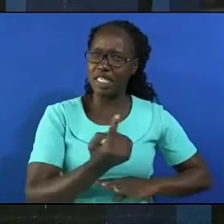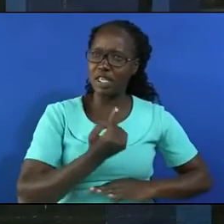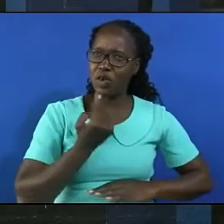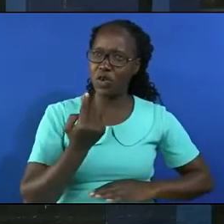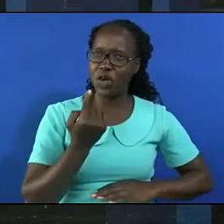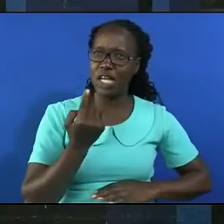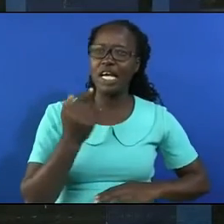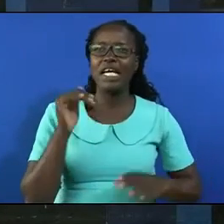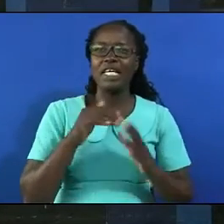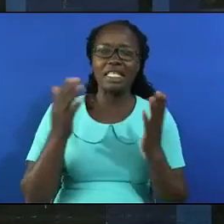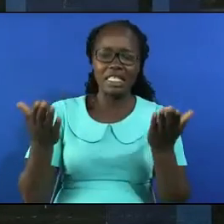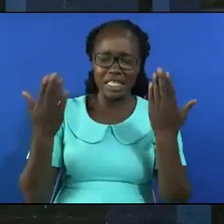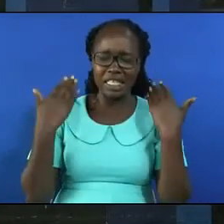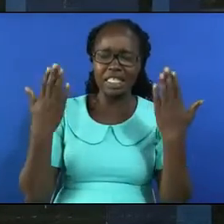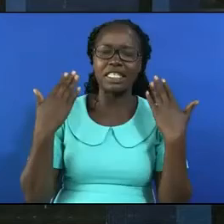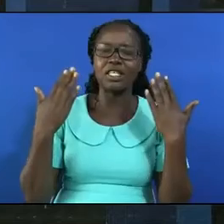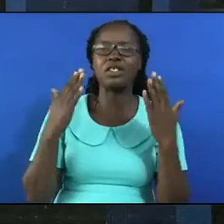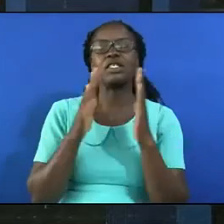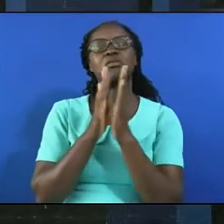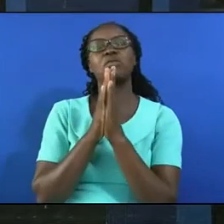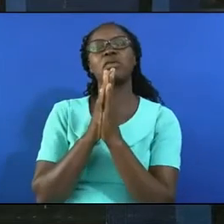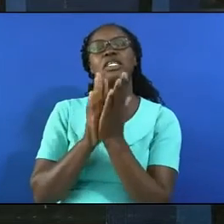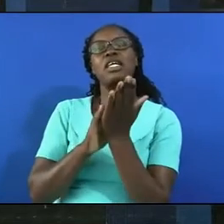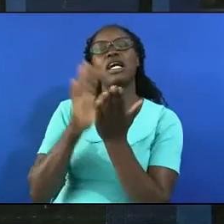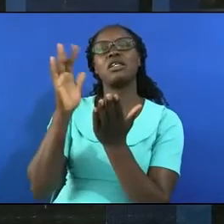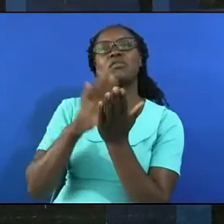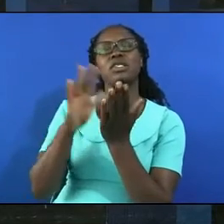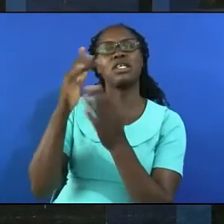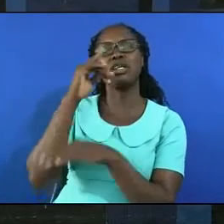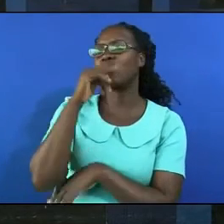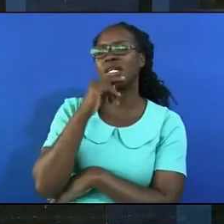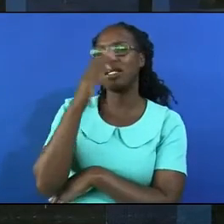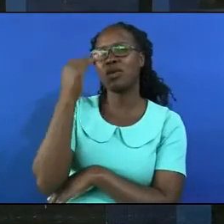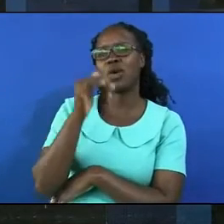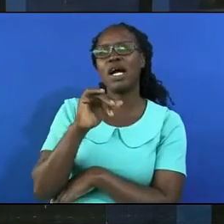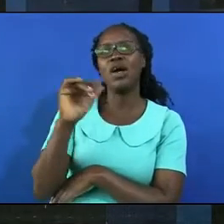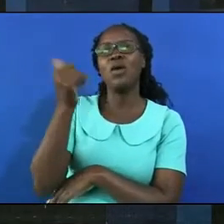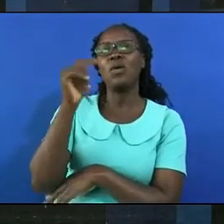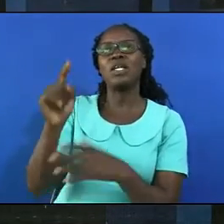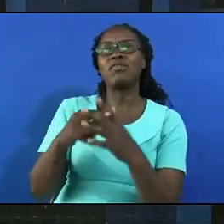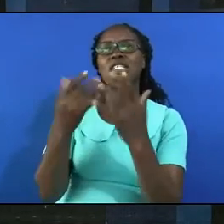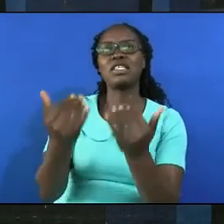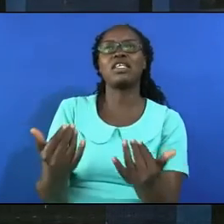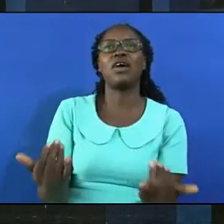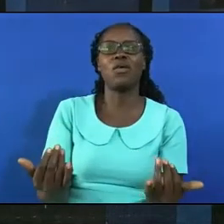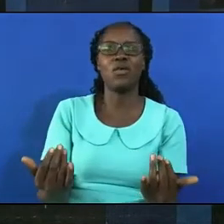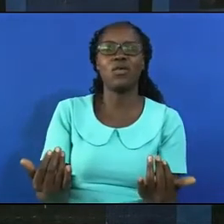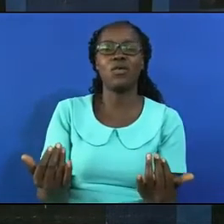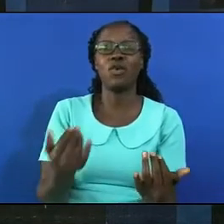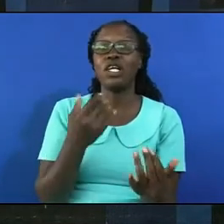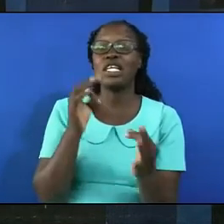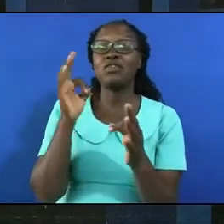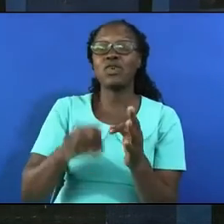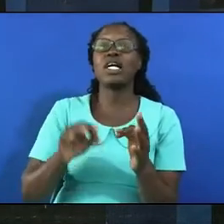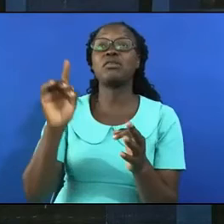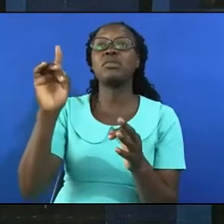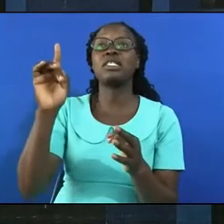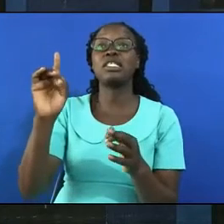single. In eternity, we'll just be praising him and wondering why it didn't begin now. Are we together, friends? If you can't